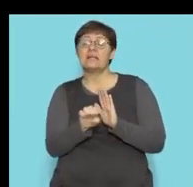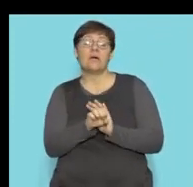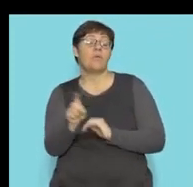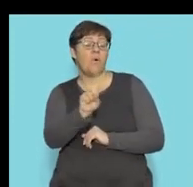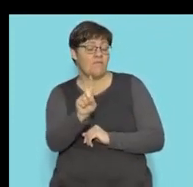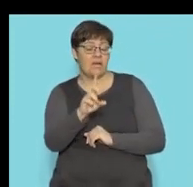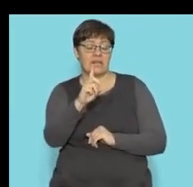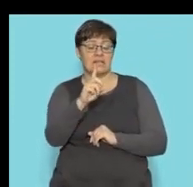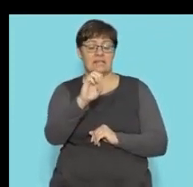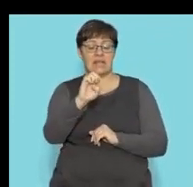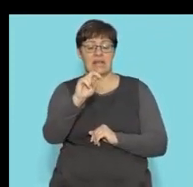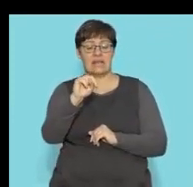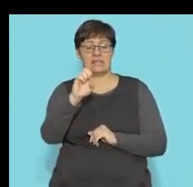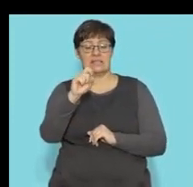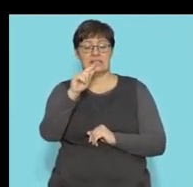density